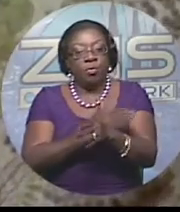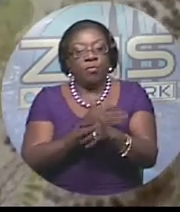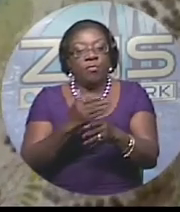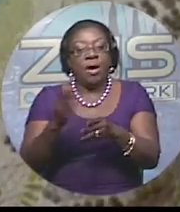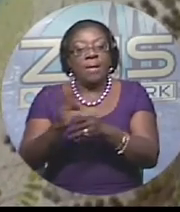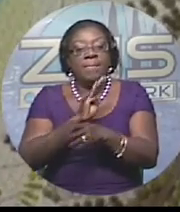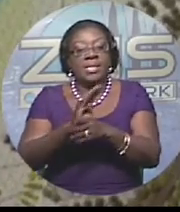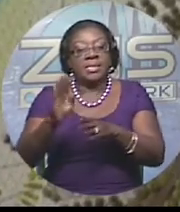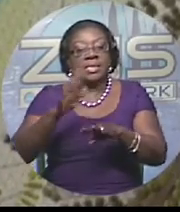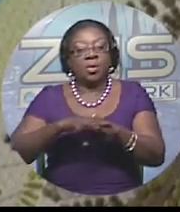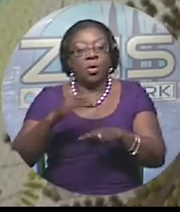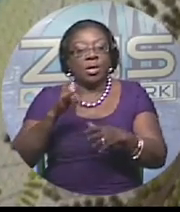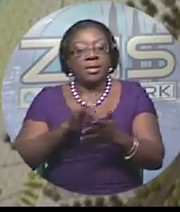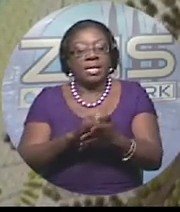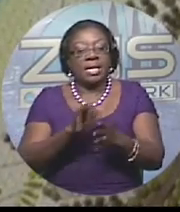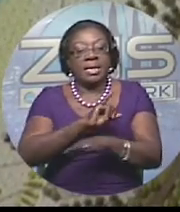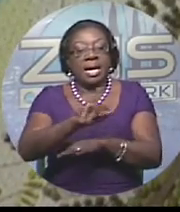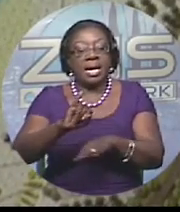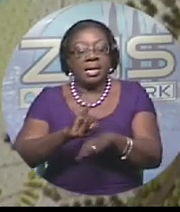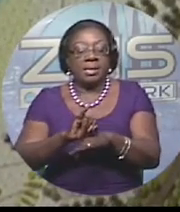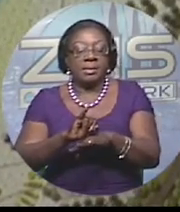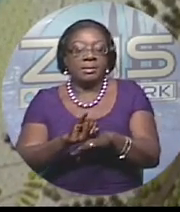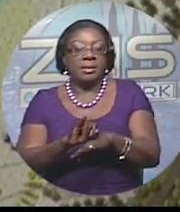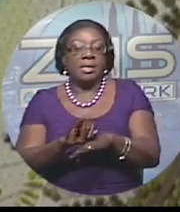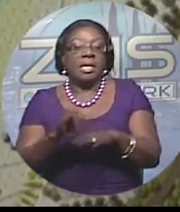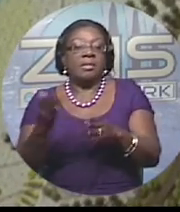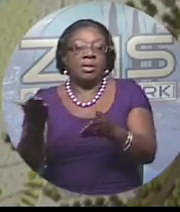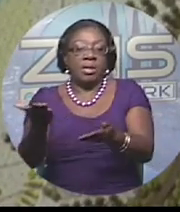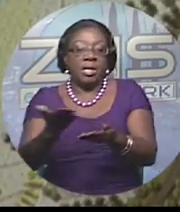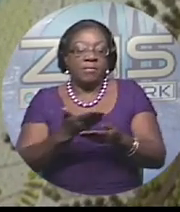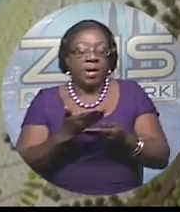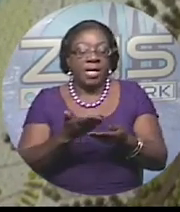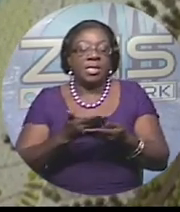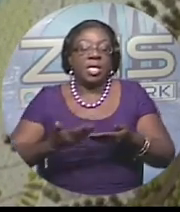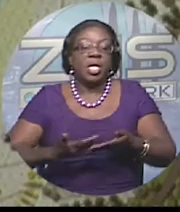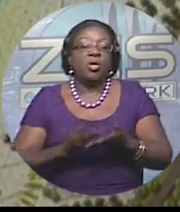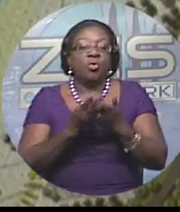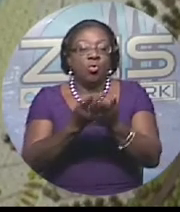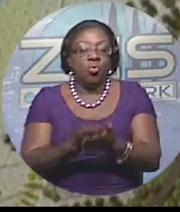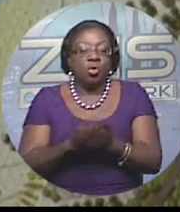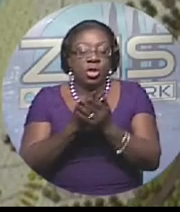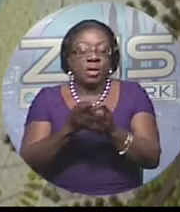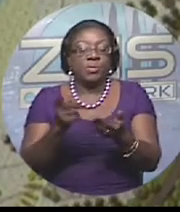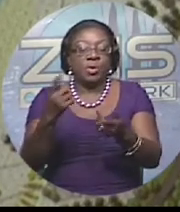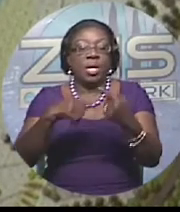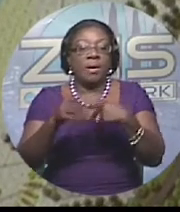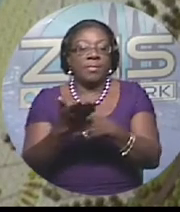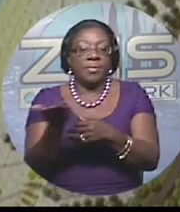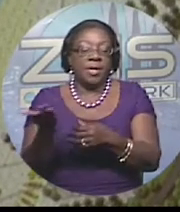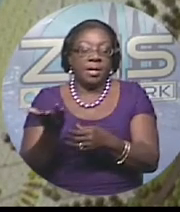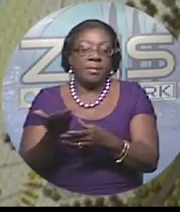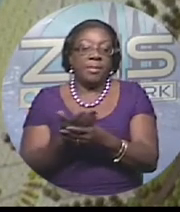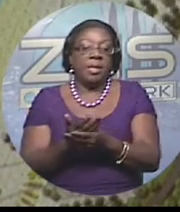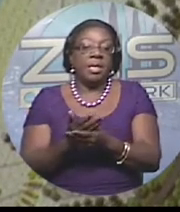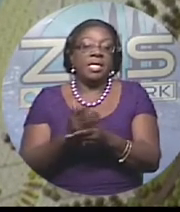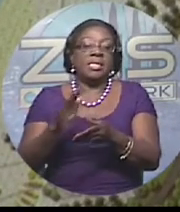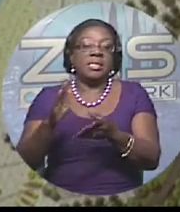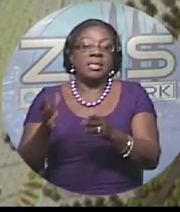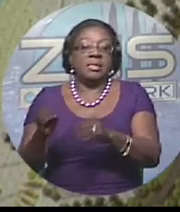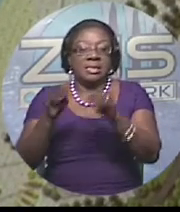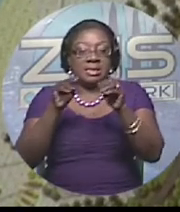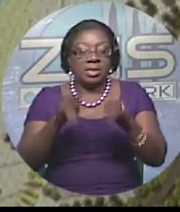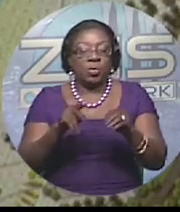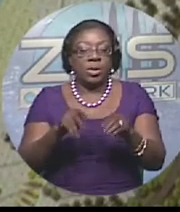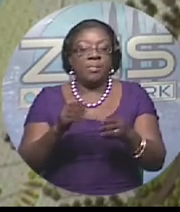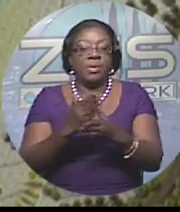time for MSC to introduce its newest and largest ship, which will call on the destination strategically located between Florida and